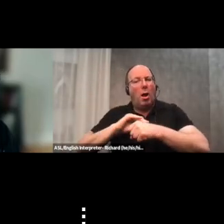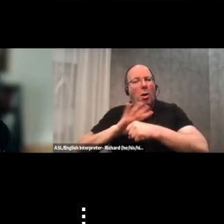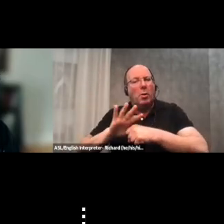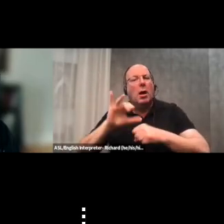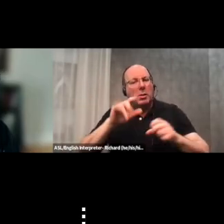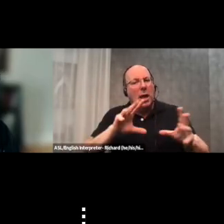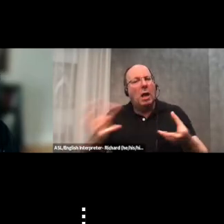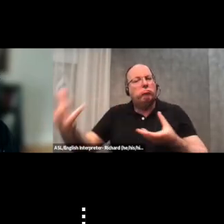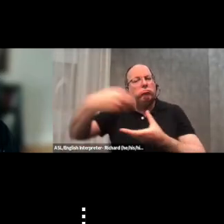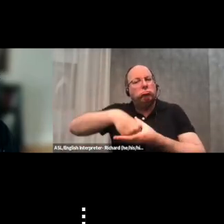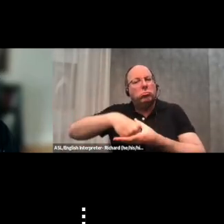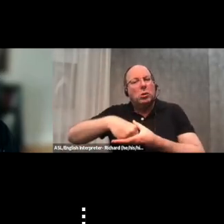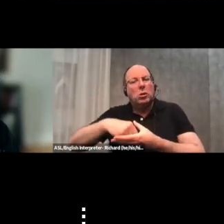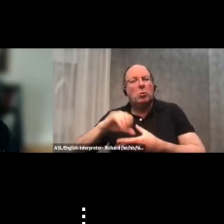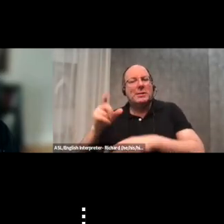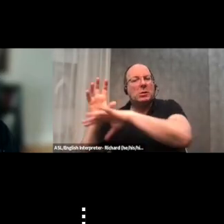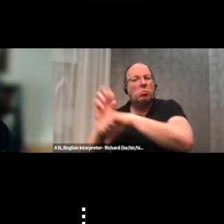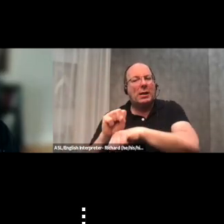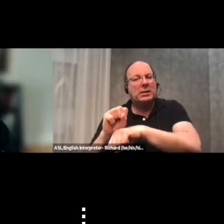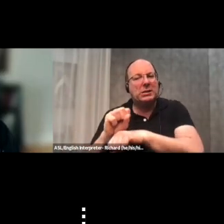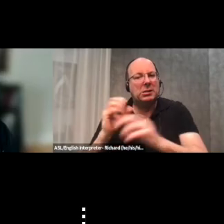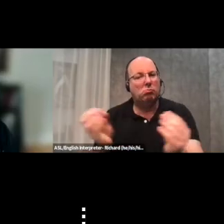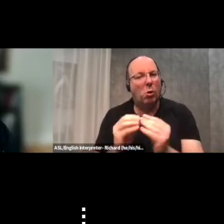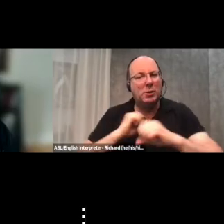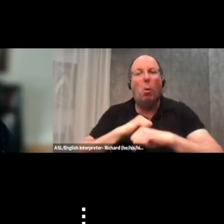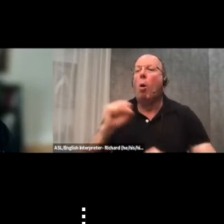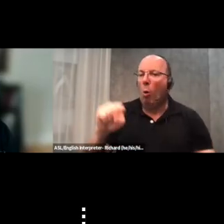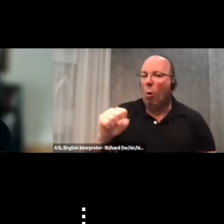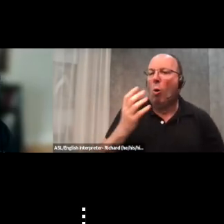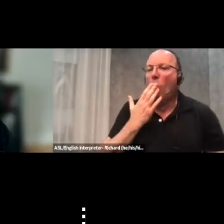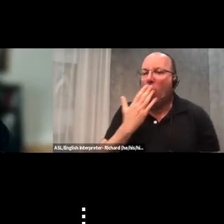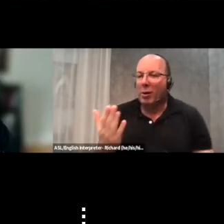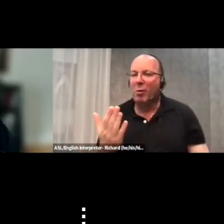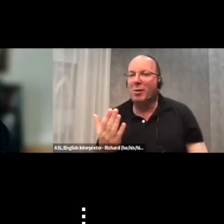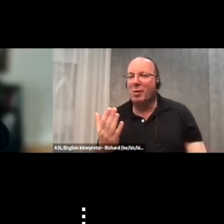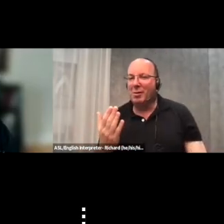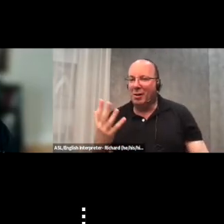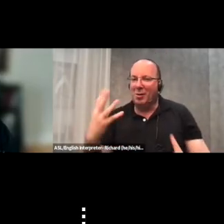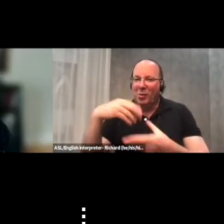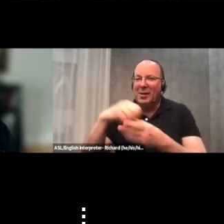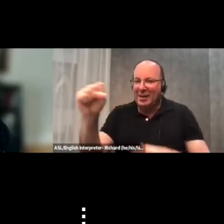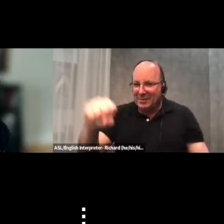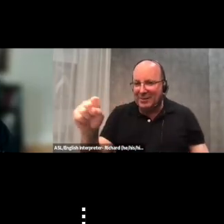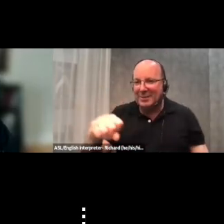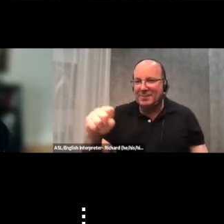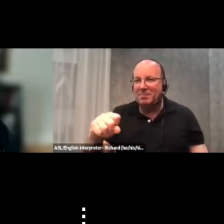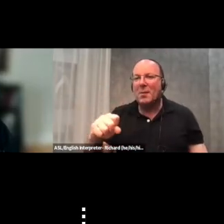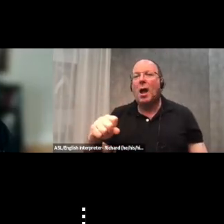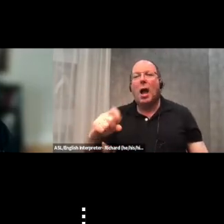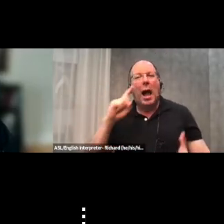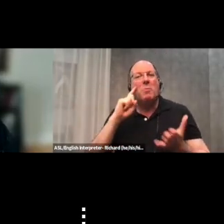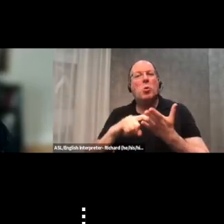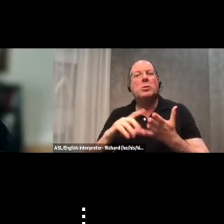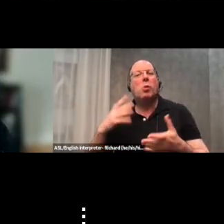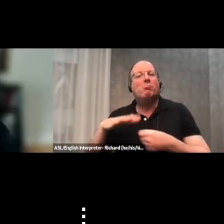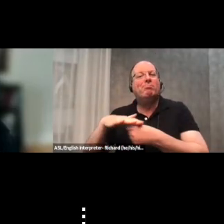into safer sex practices. So yeah, that's it. Thank you so much for adding that in. Yeah. And I've noticed, at least in